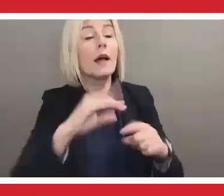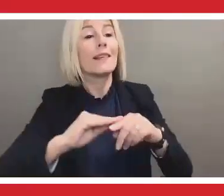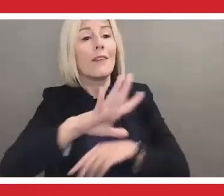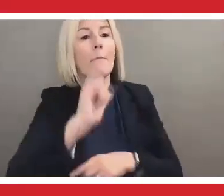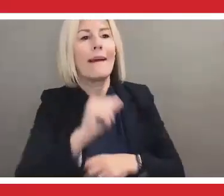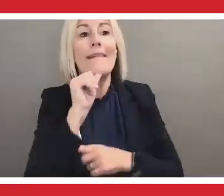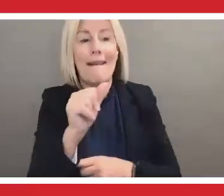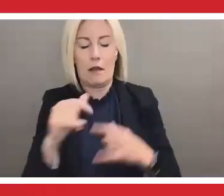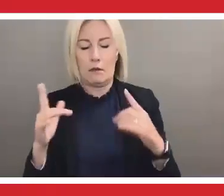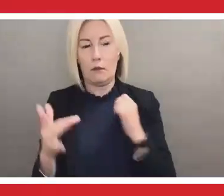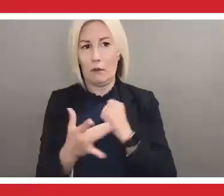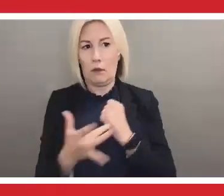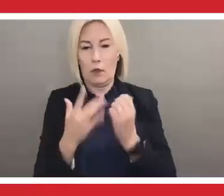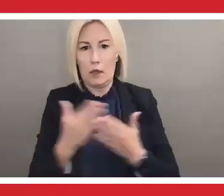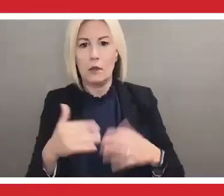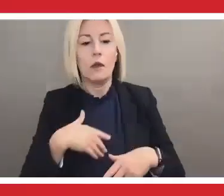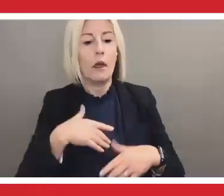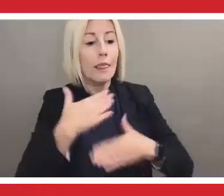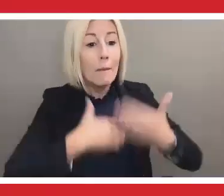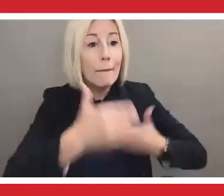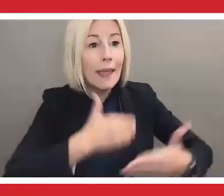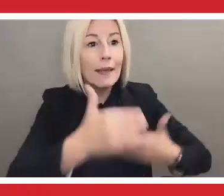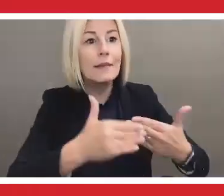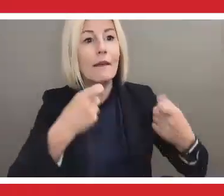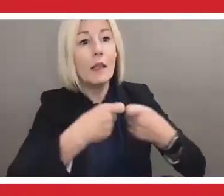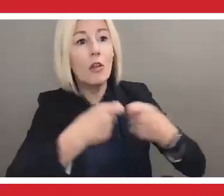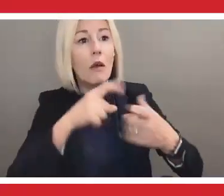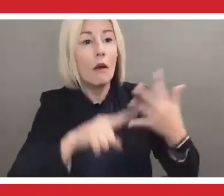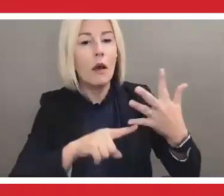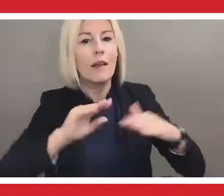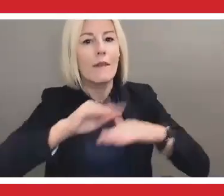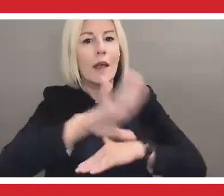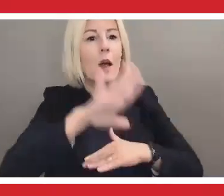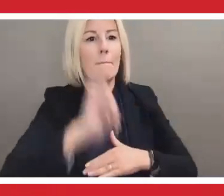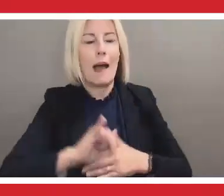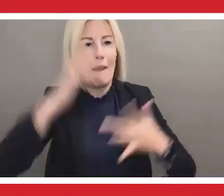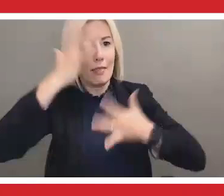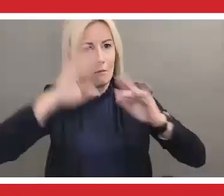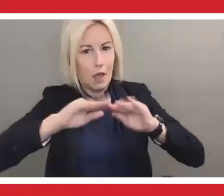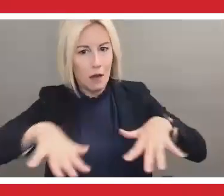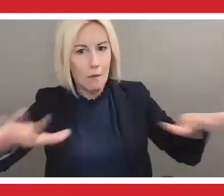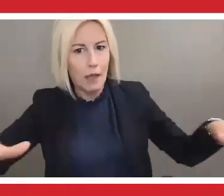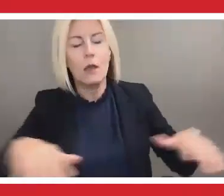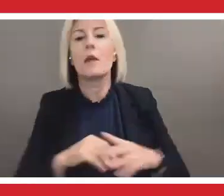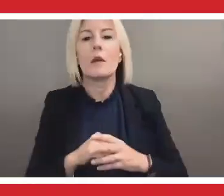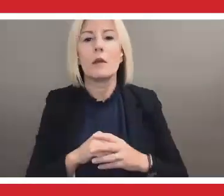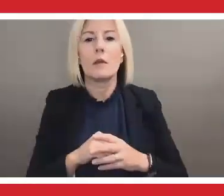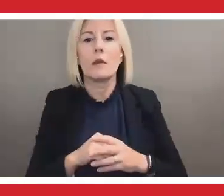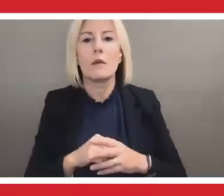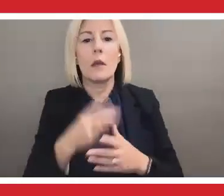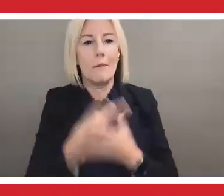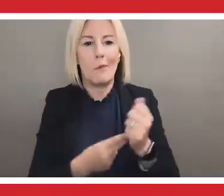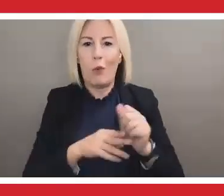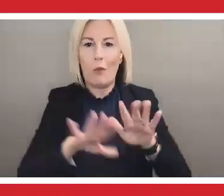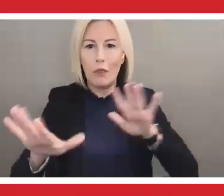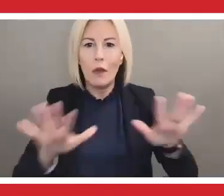So the pace of digital development is affected significantly by the pandemic, but in both directions, an iterative process, in some ways beneficial,